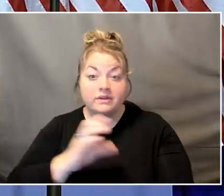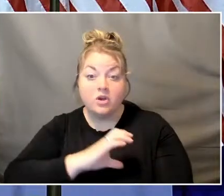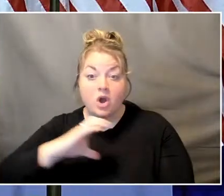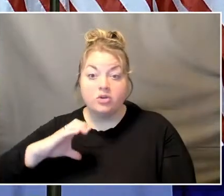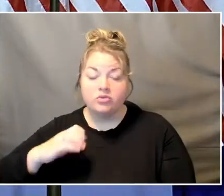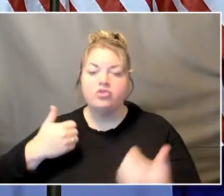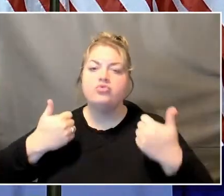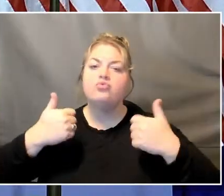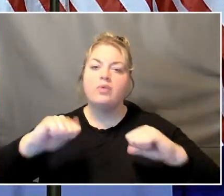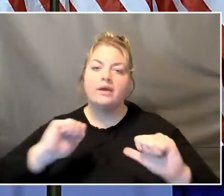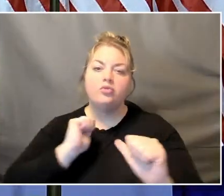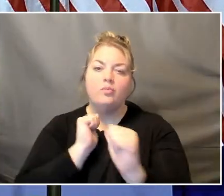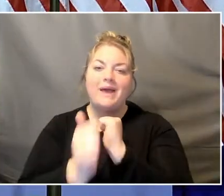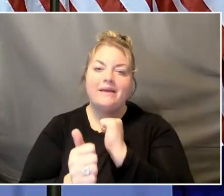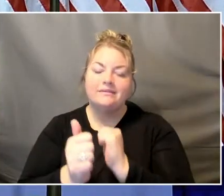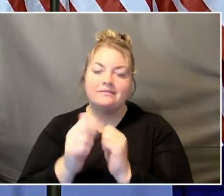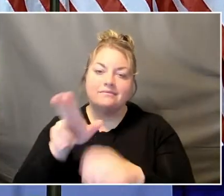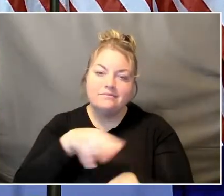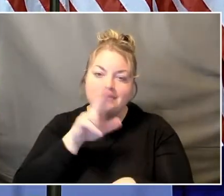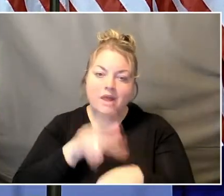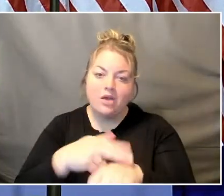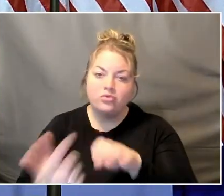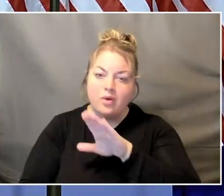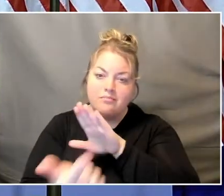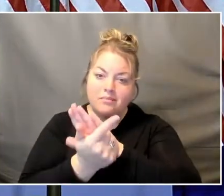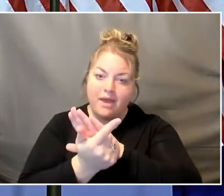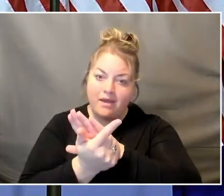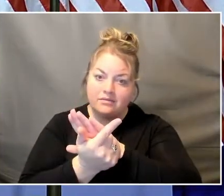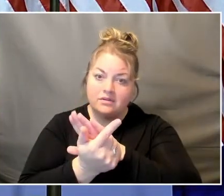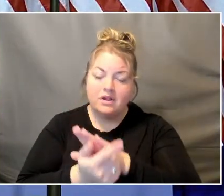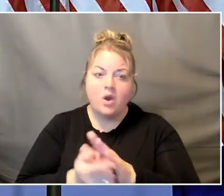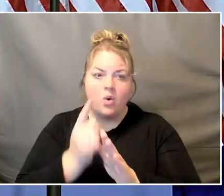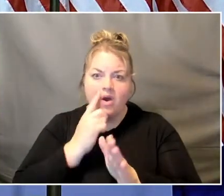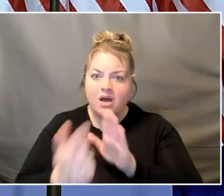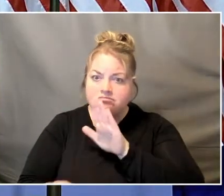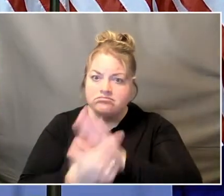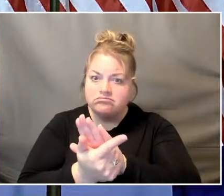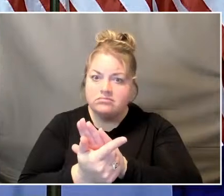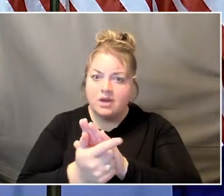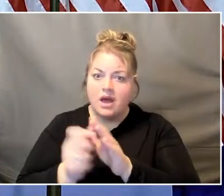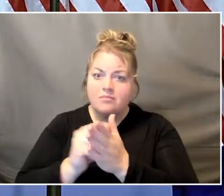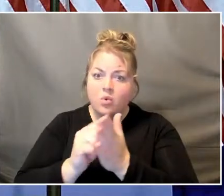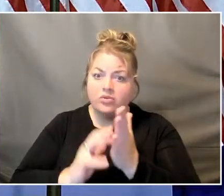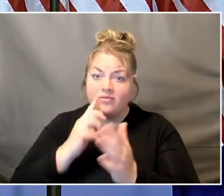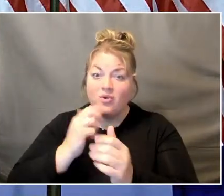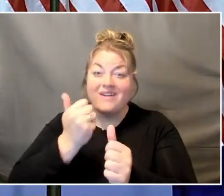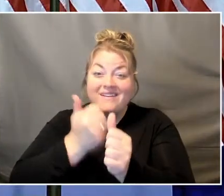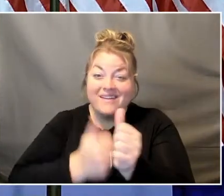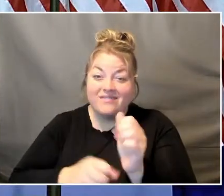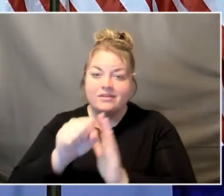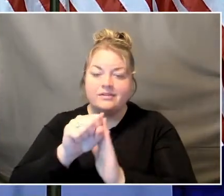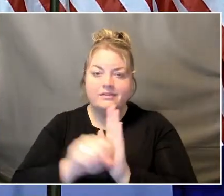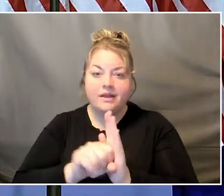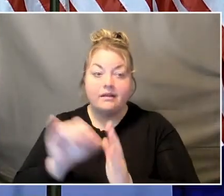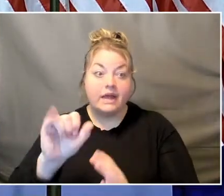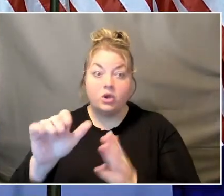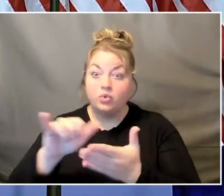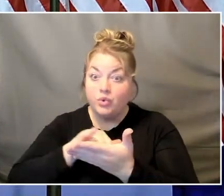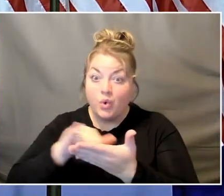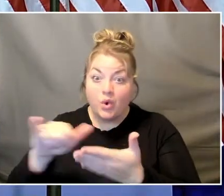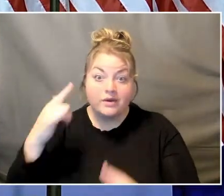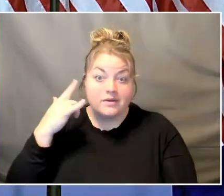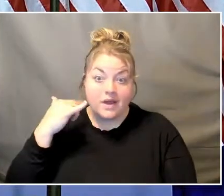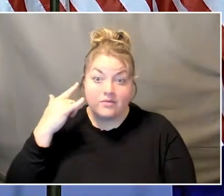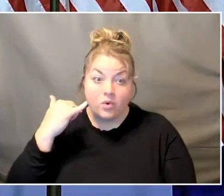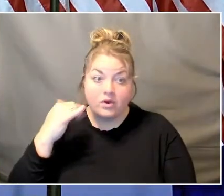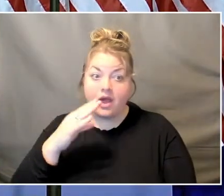national ban that would outlaw abortion in every single state, in states like New York and California,